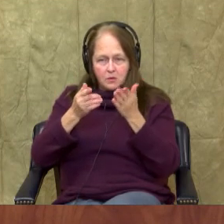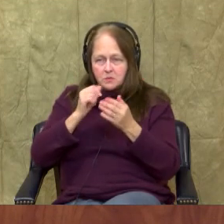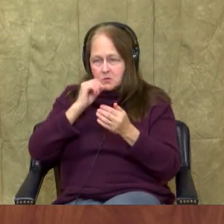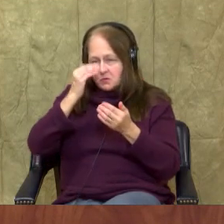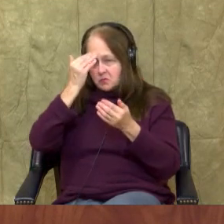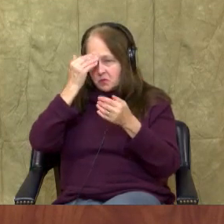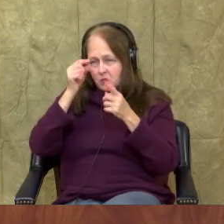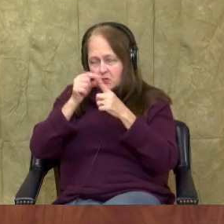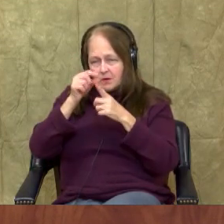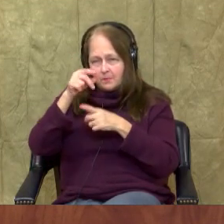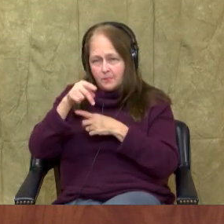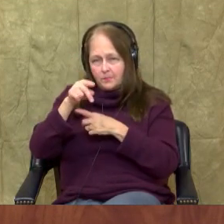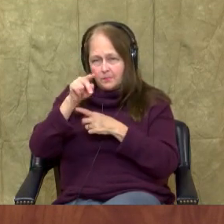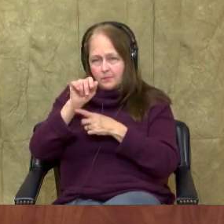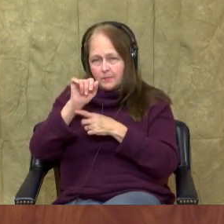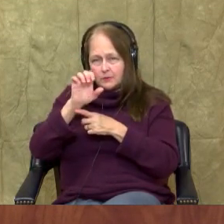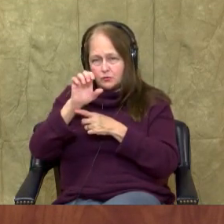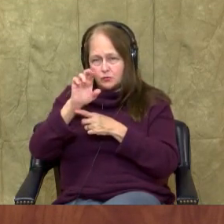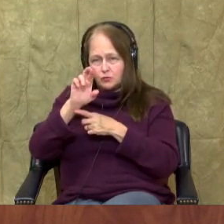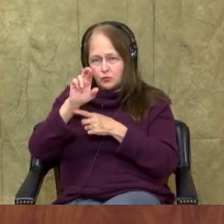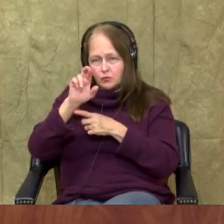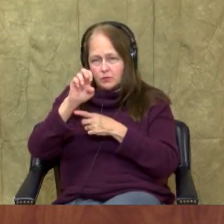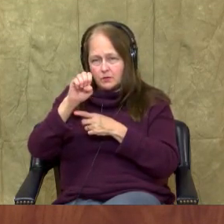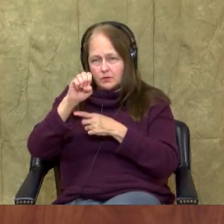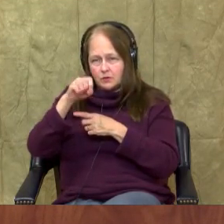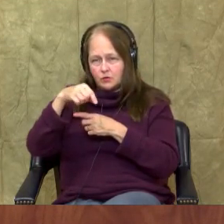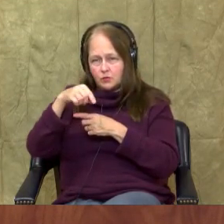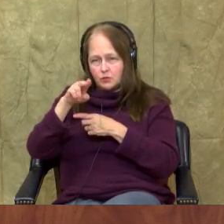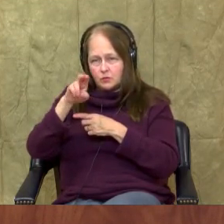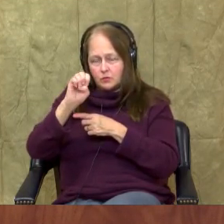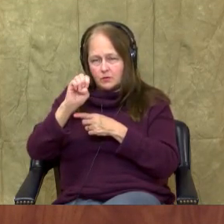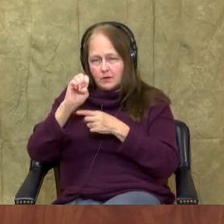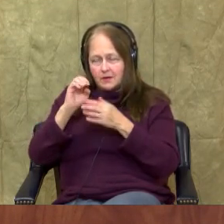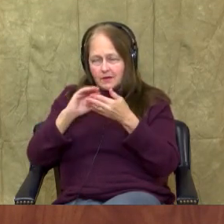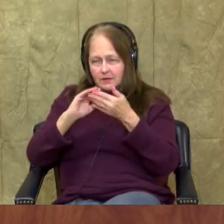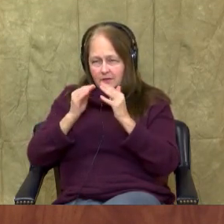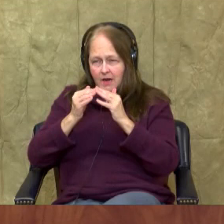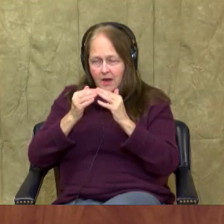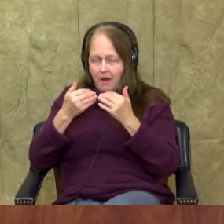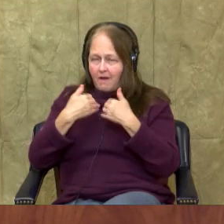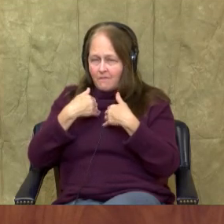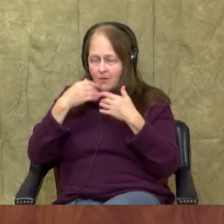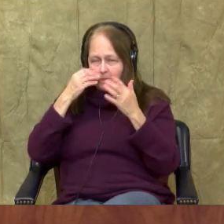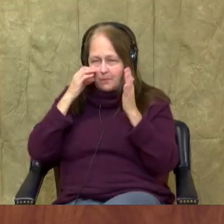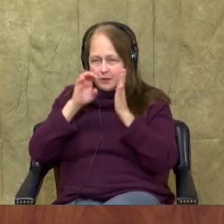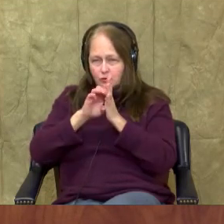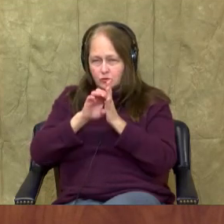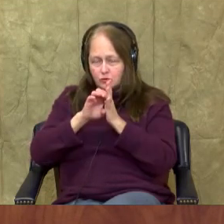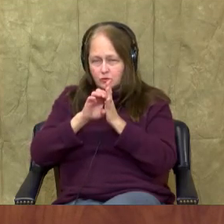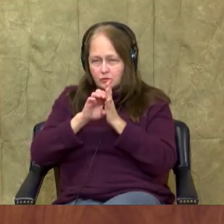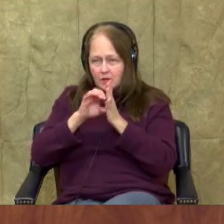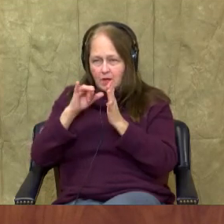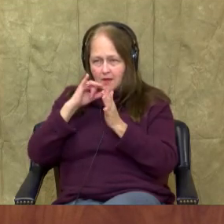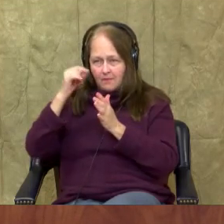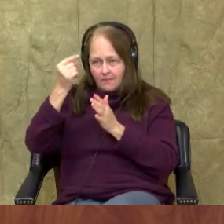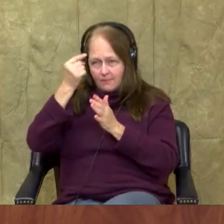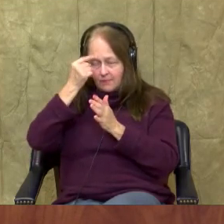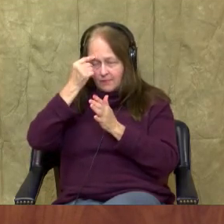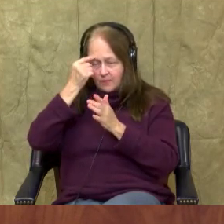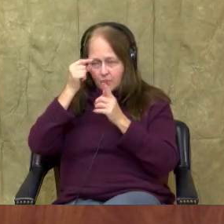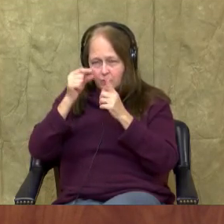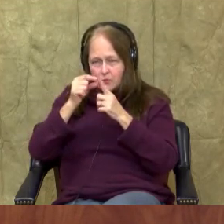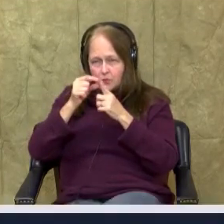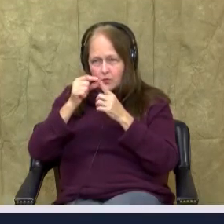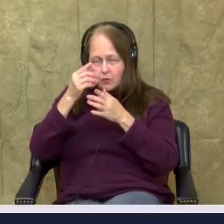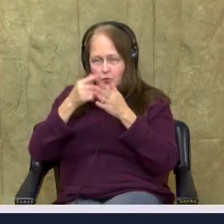familiar with, but if you think about it and you look at the word itself, it has picture. So when I think of that, I think